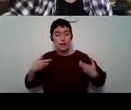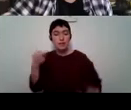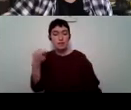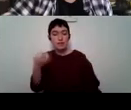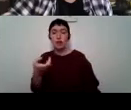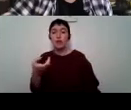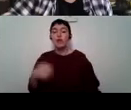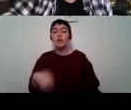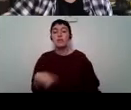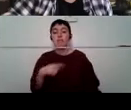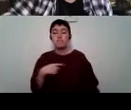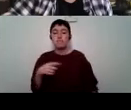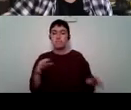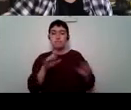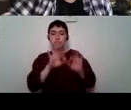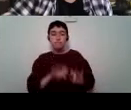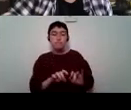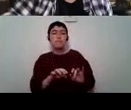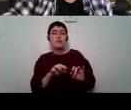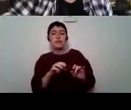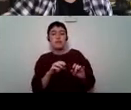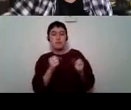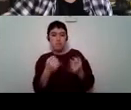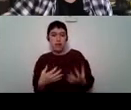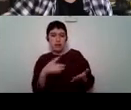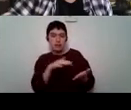multiple studies about where they were, how they were exploiting their